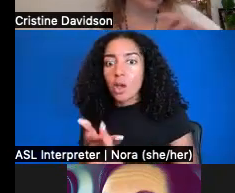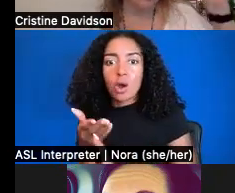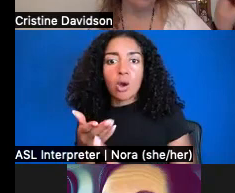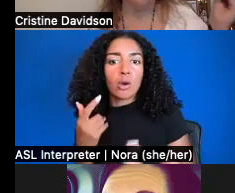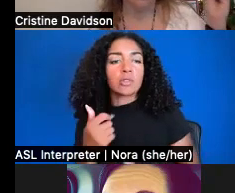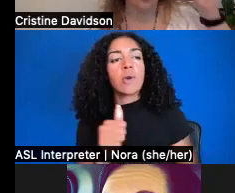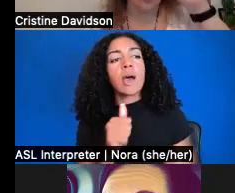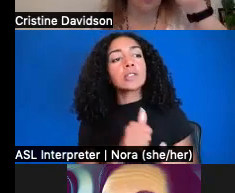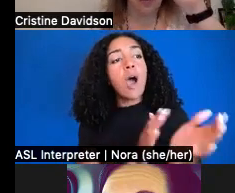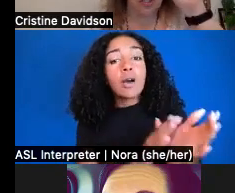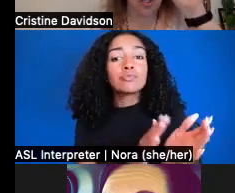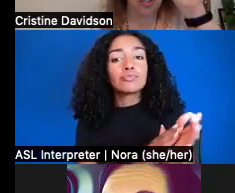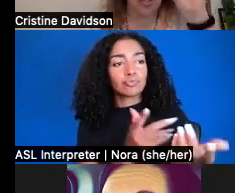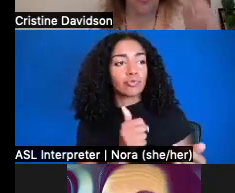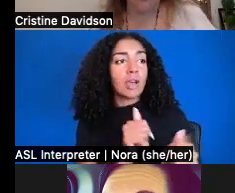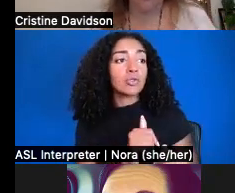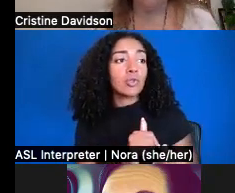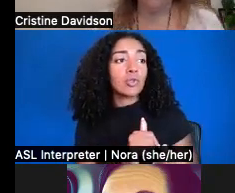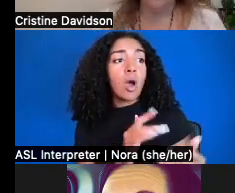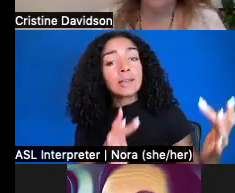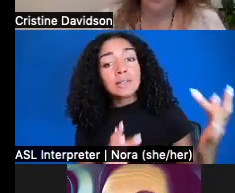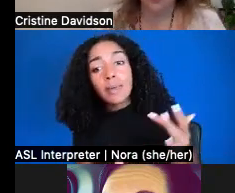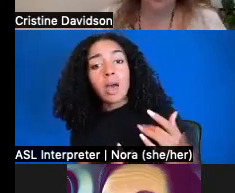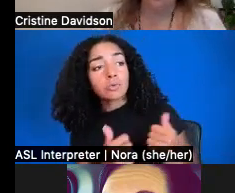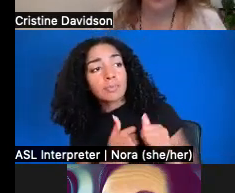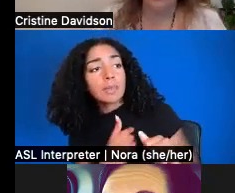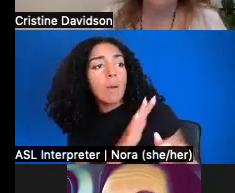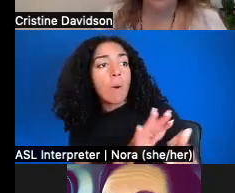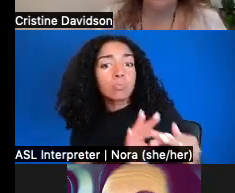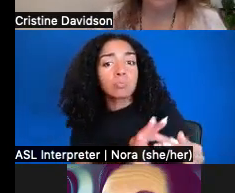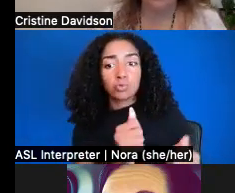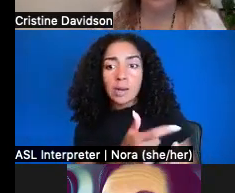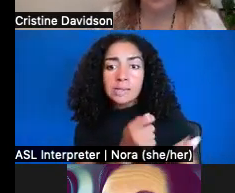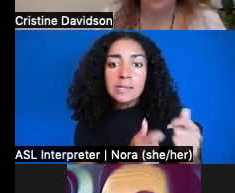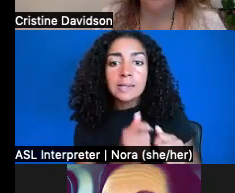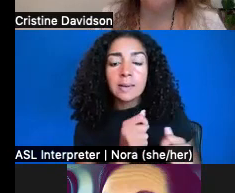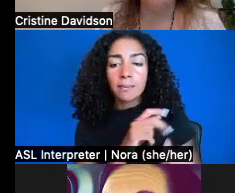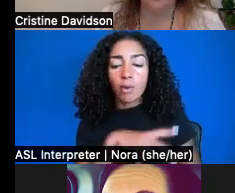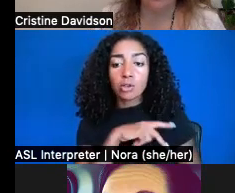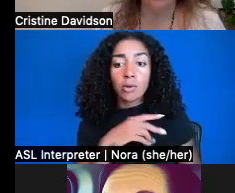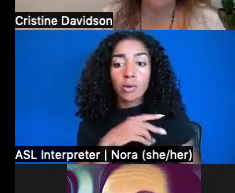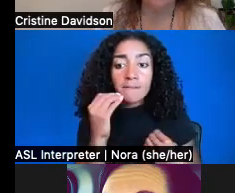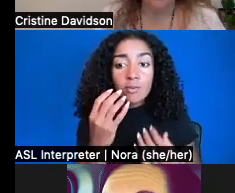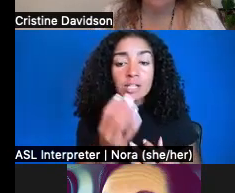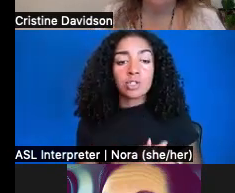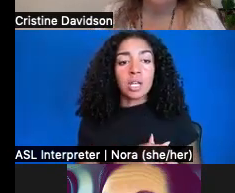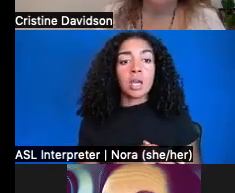That goes on to getting personal information or looking at their social media to find out where they are,